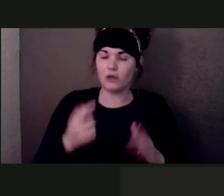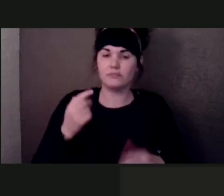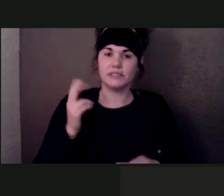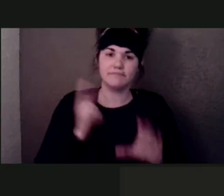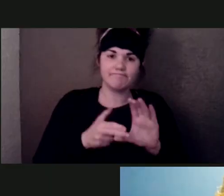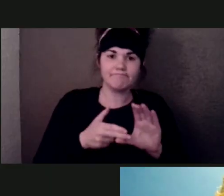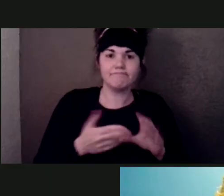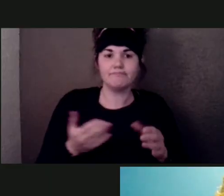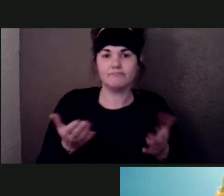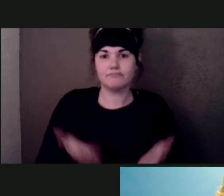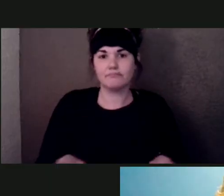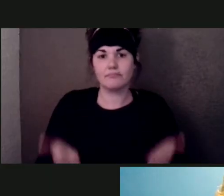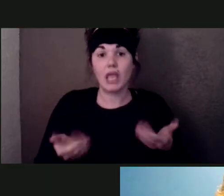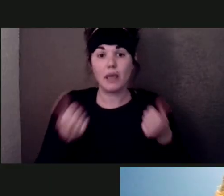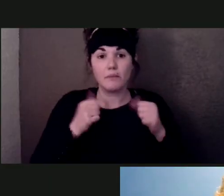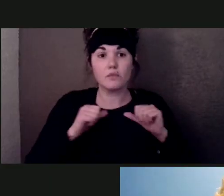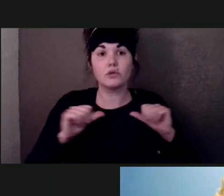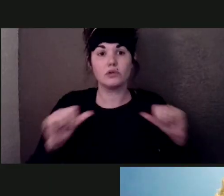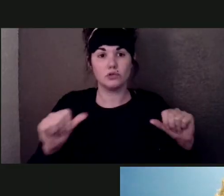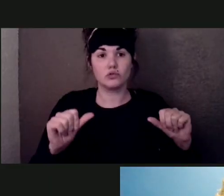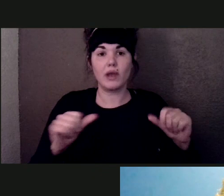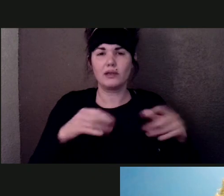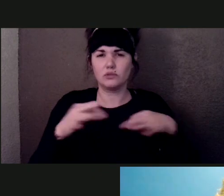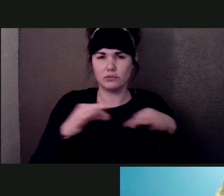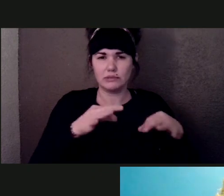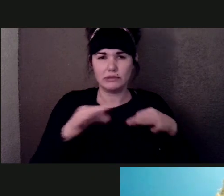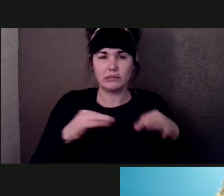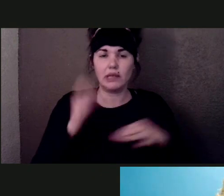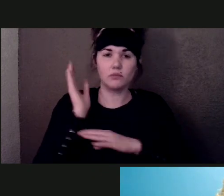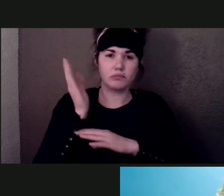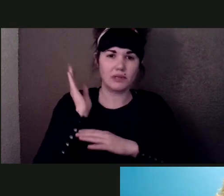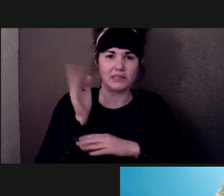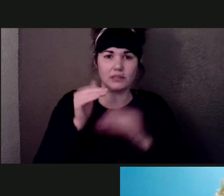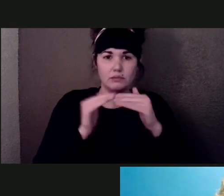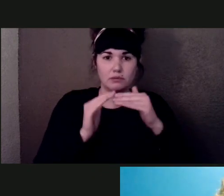I'm going to try to go through this presentation in 10 minutes, and hopefully I succeed.